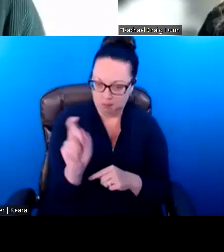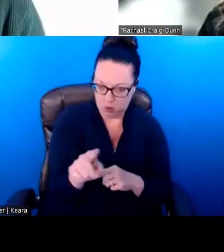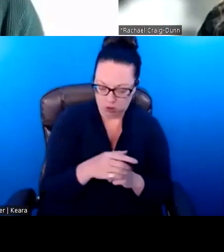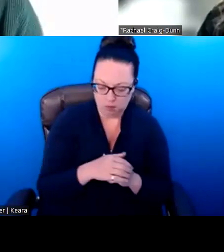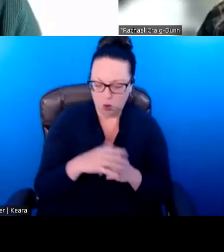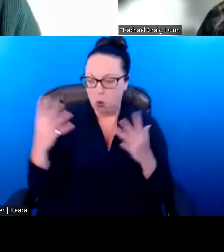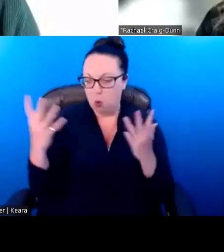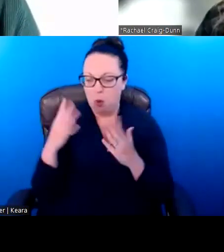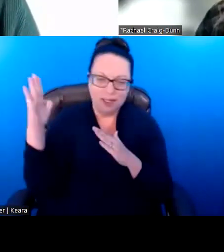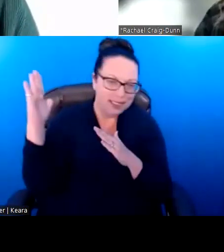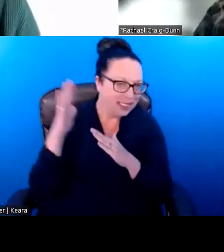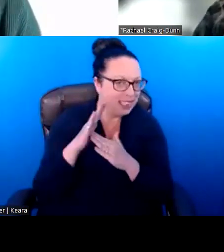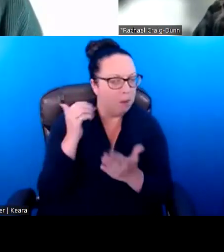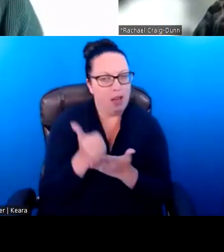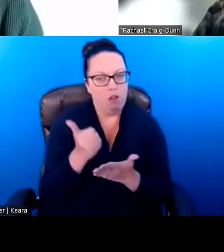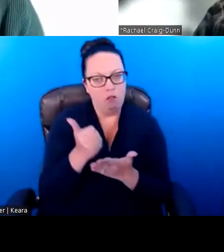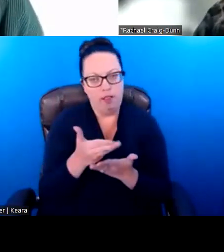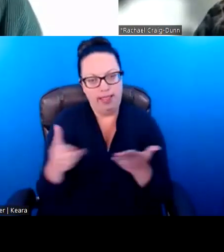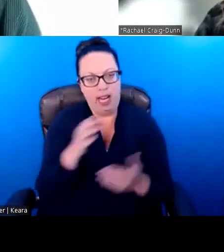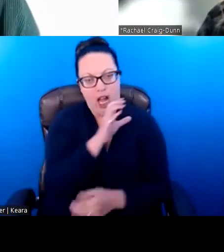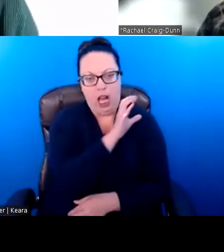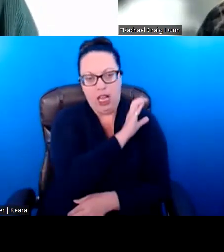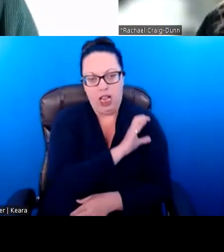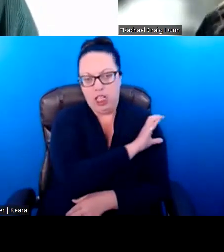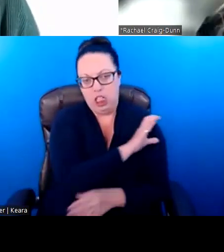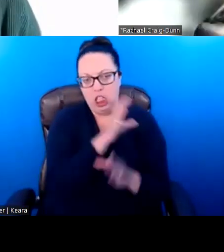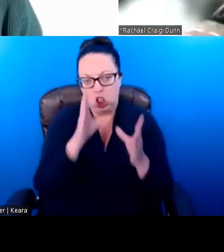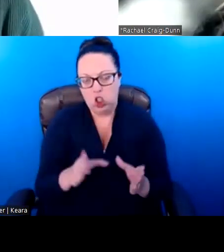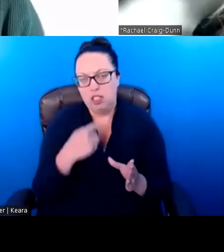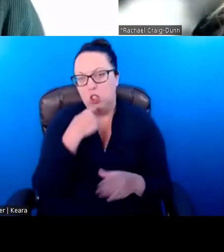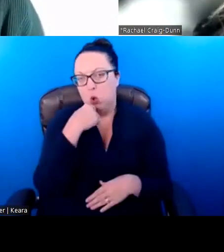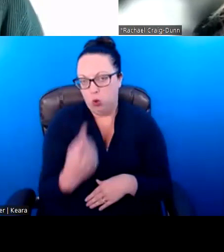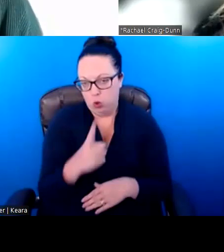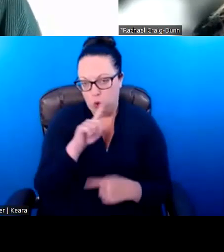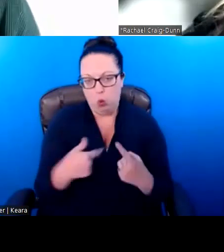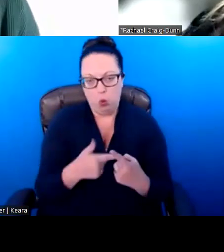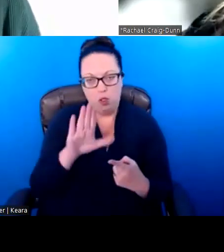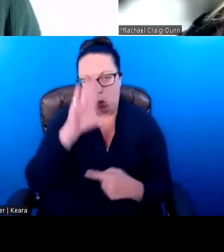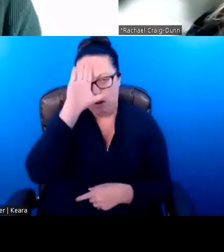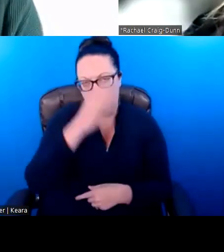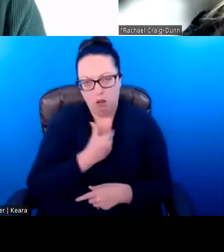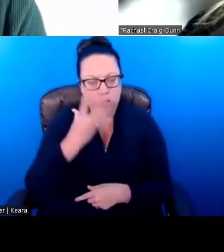the most helpful thing a clinician said to you when your son was going through a difficult time?